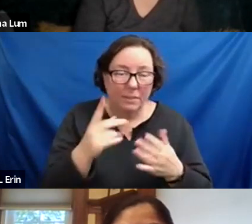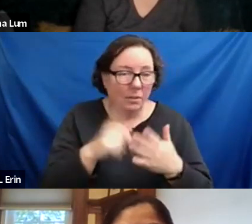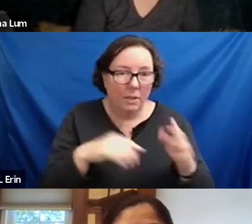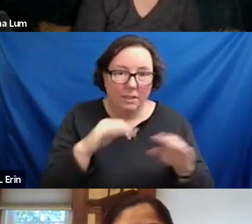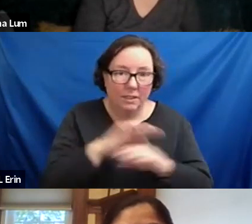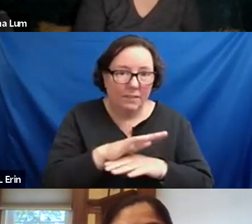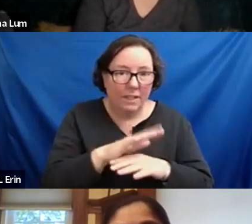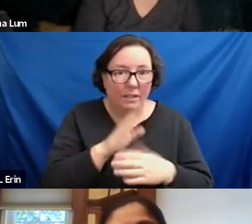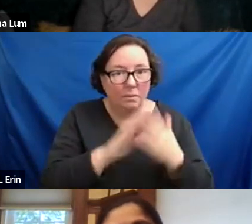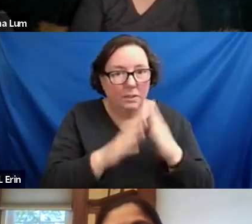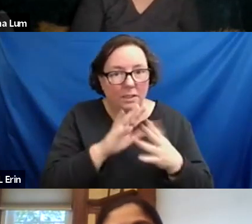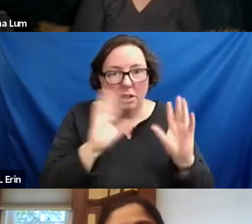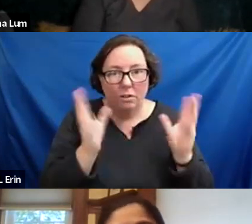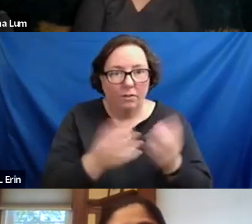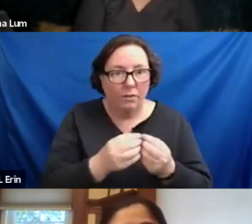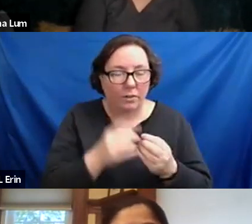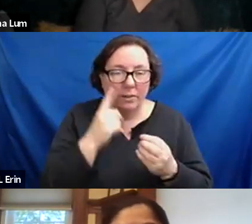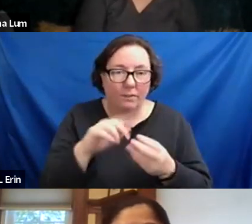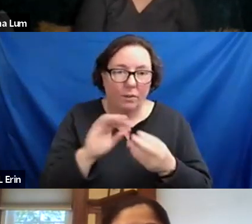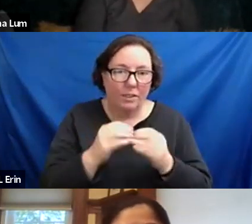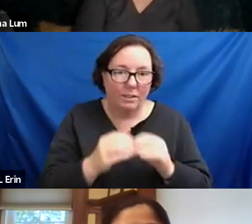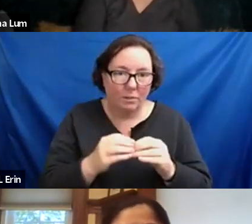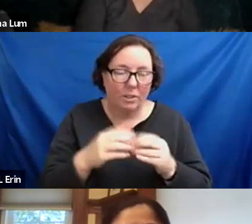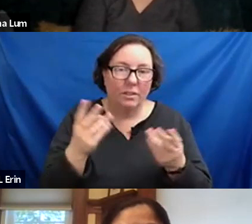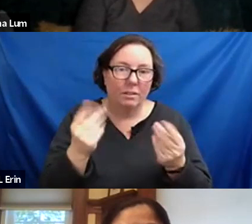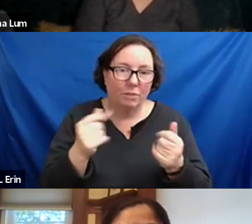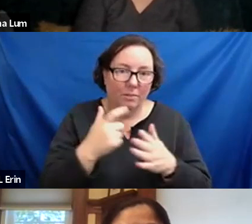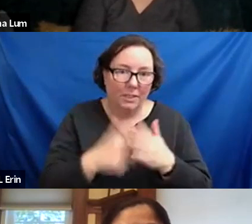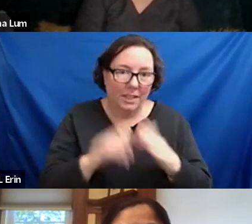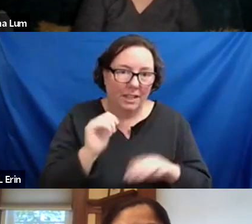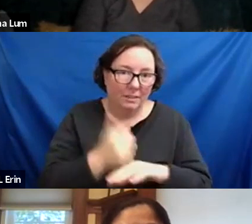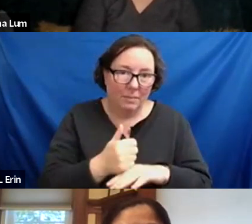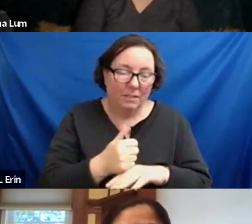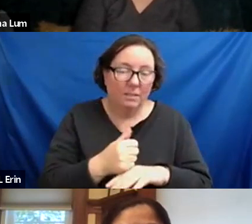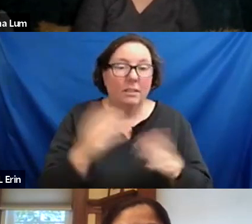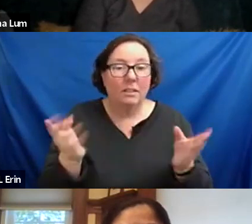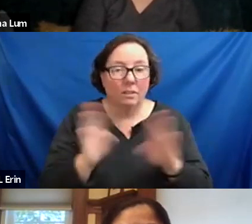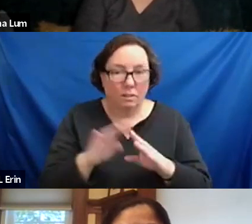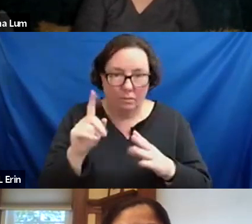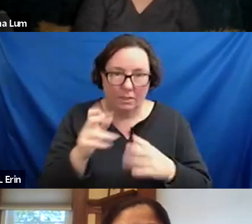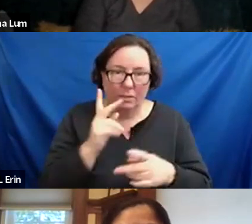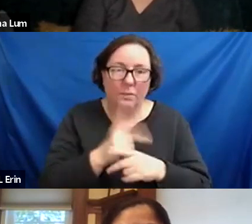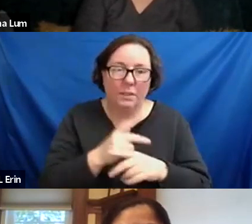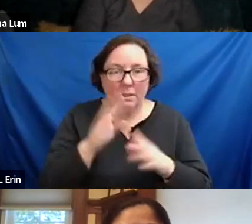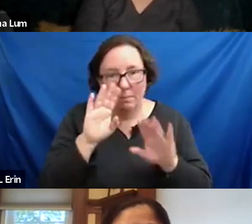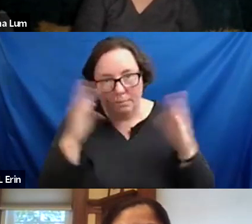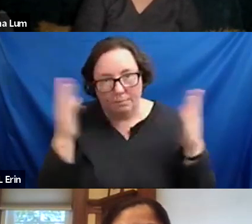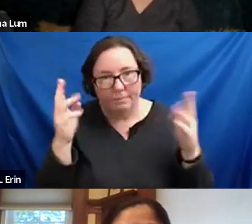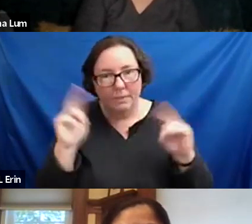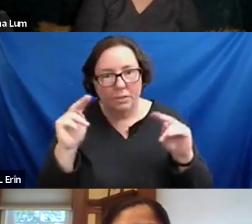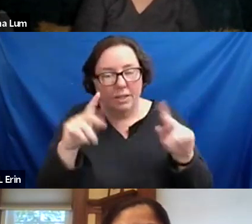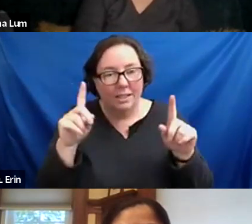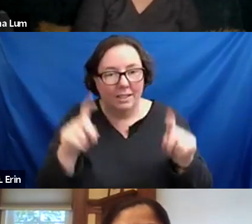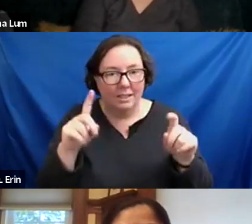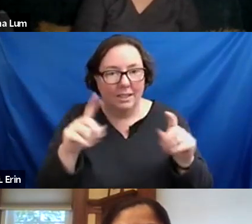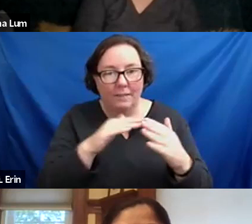be to the city overall in terms of demographics and property tax base? In closing, we need to keep an objective exam that is fair